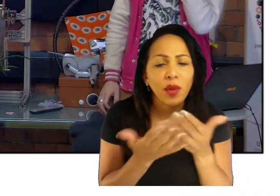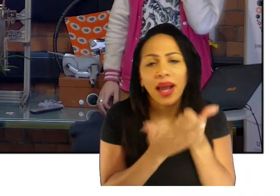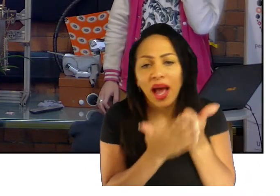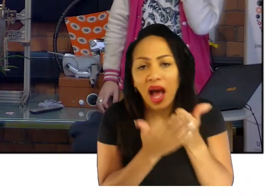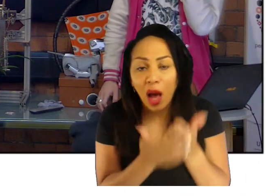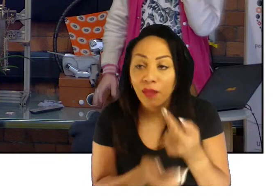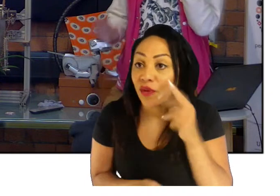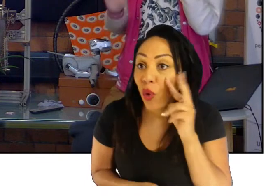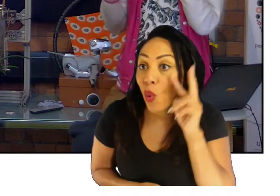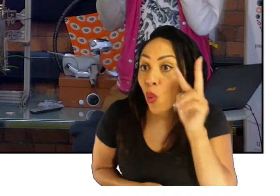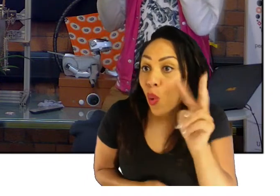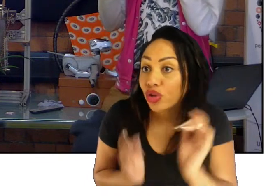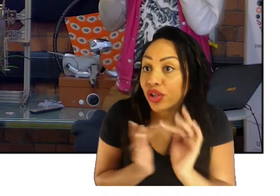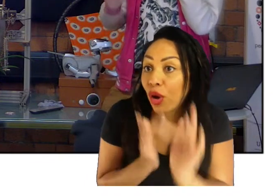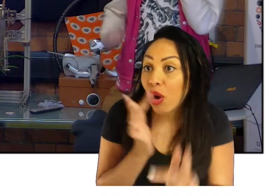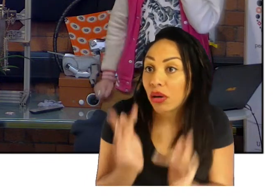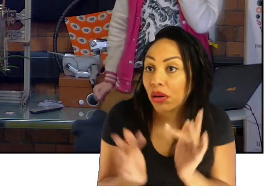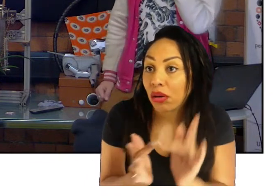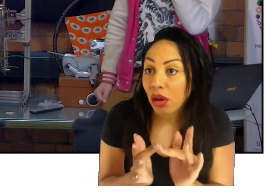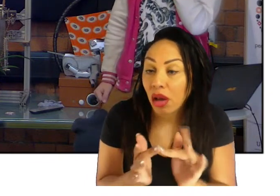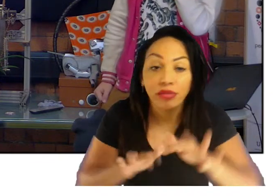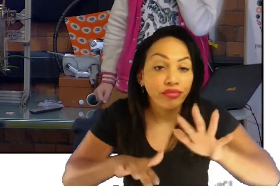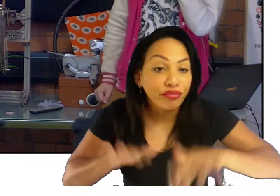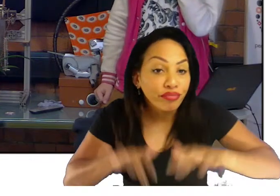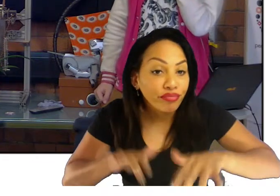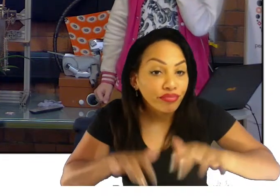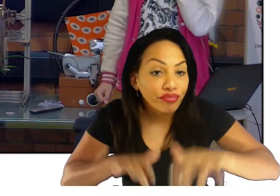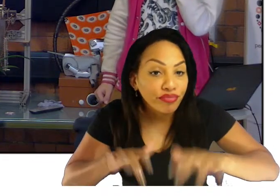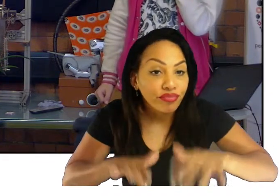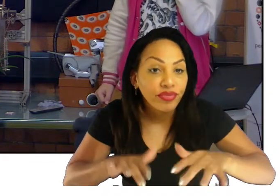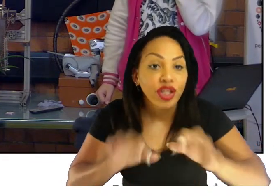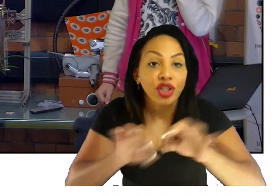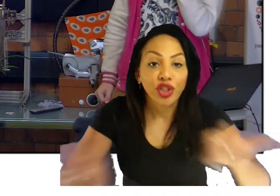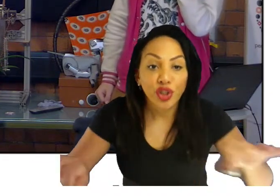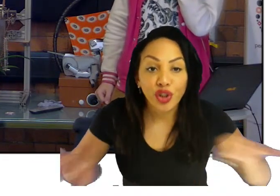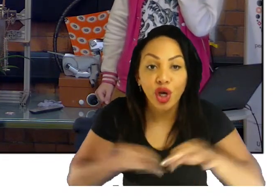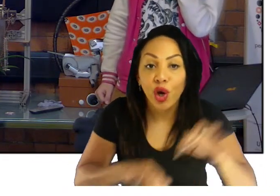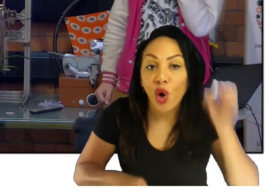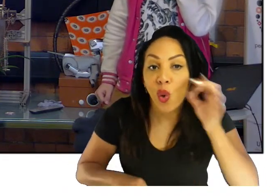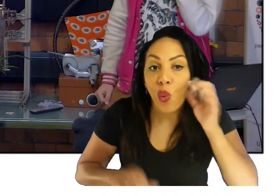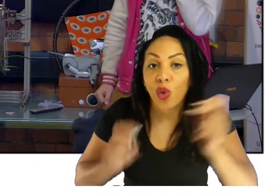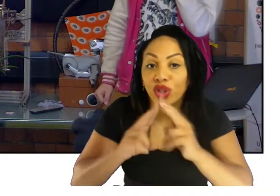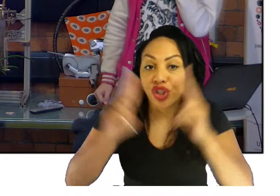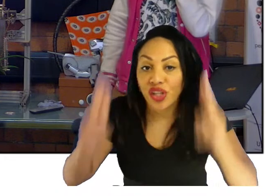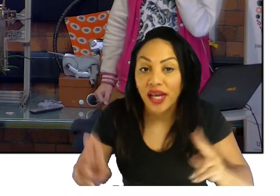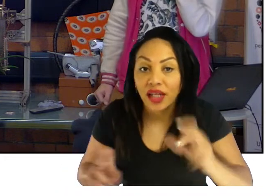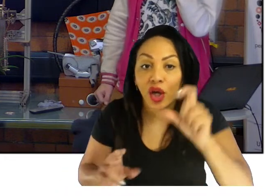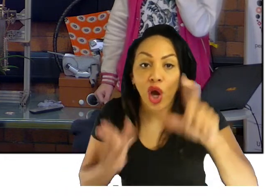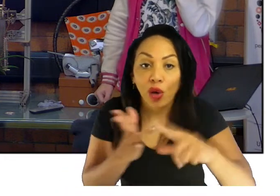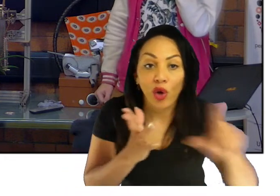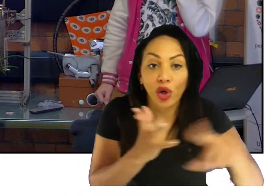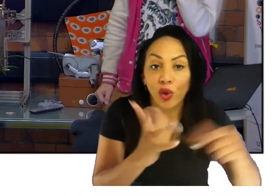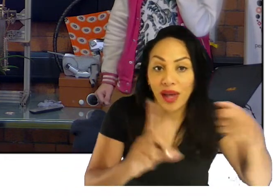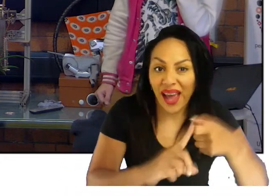online, do drop us a line on studio@watershed.co.uk with any questions that you might have following the talk.